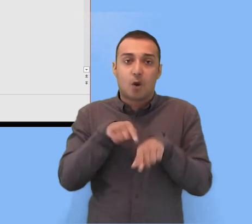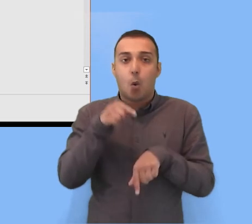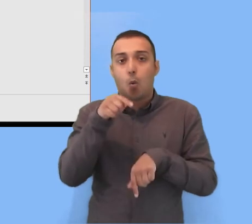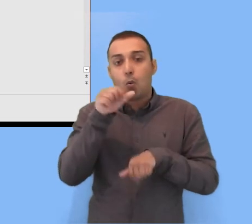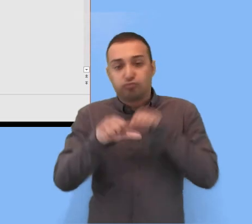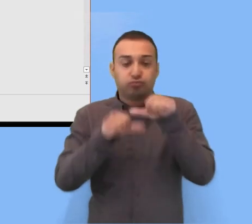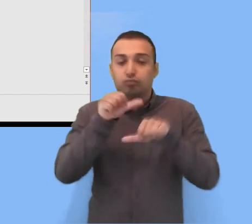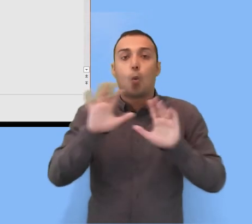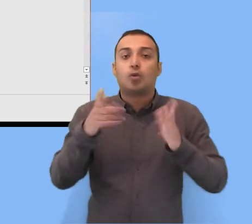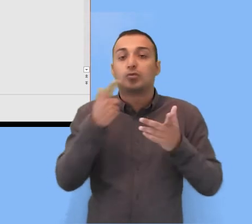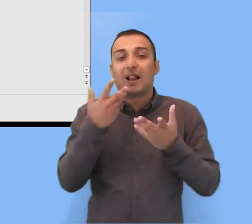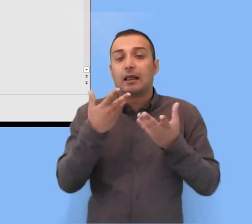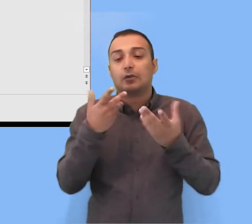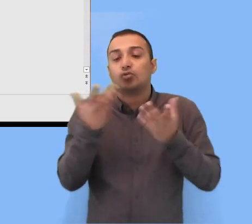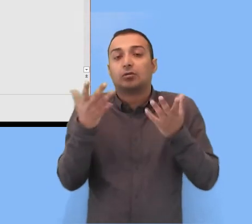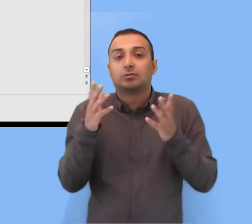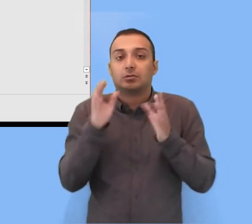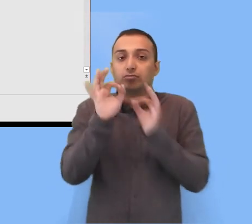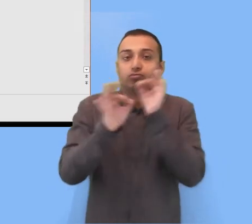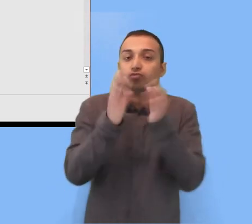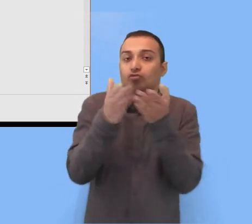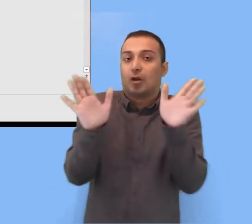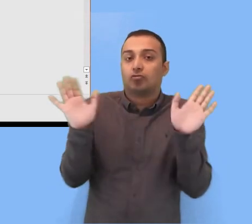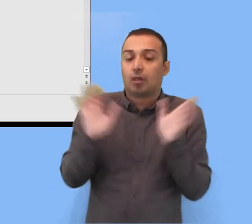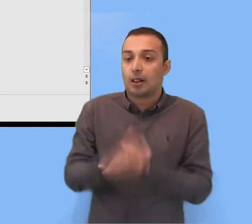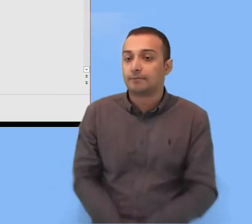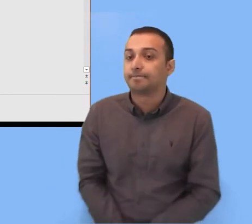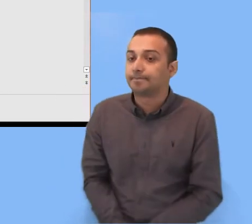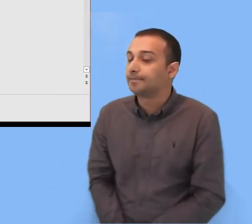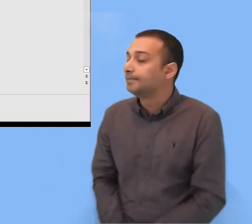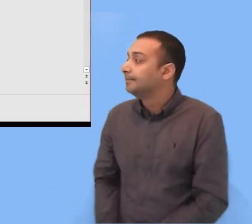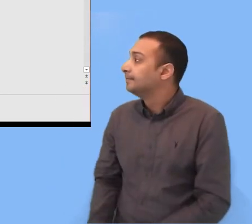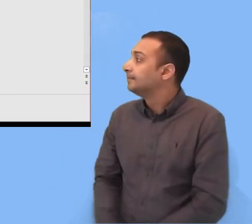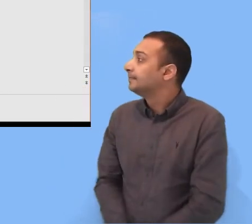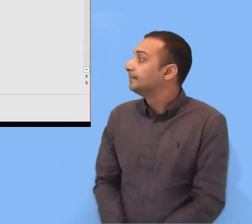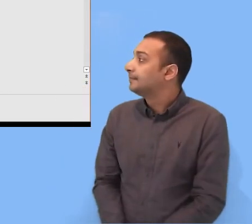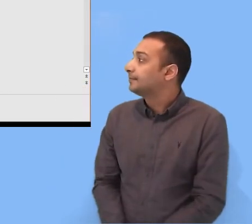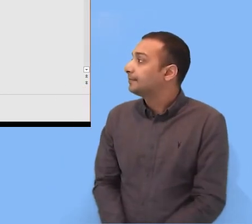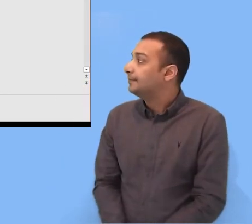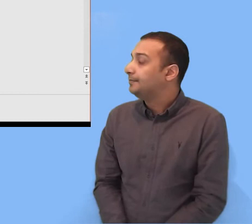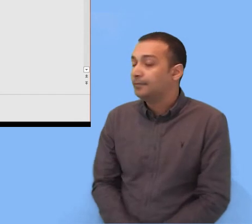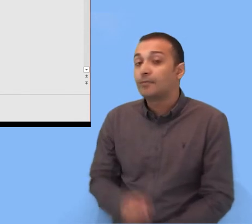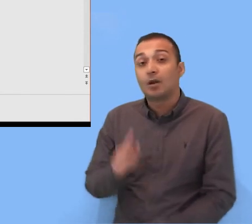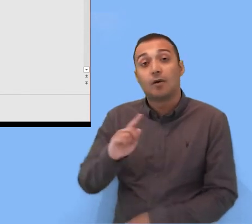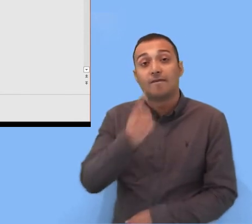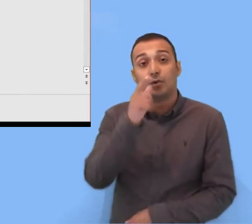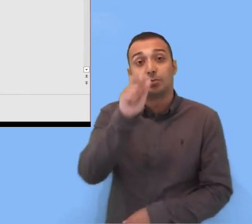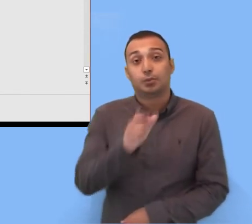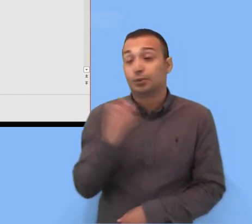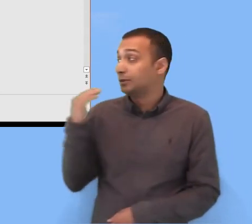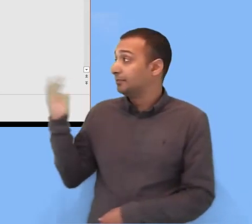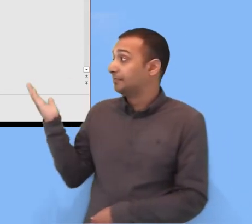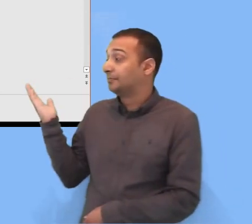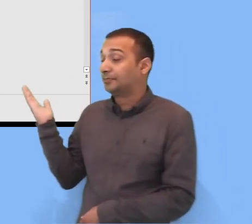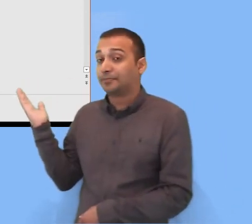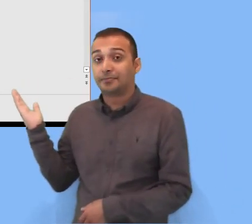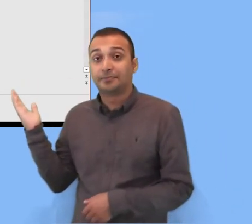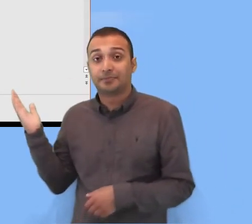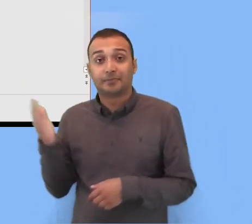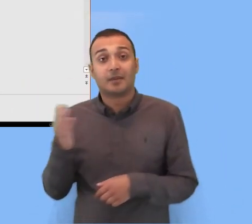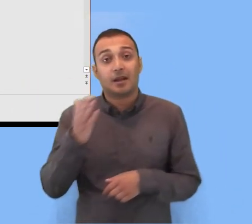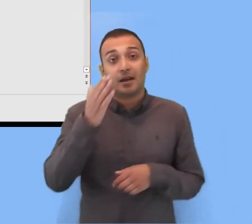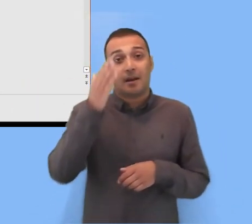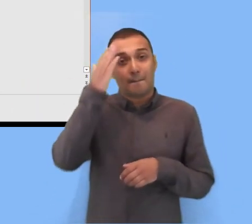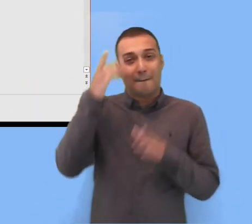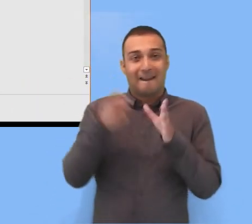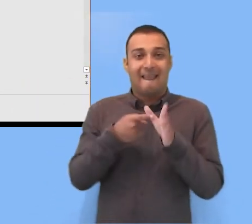like discussing it. So the first person is Mum A. She has 2